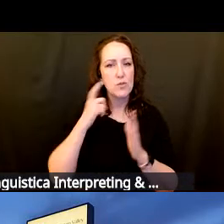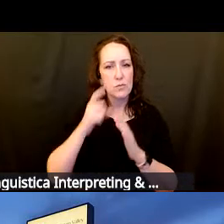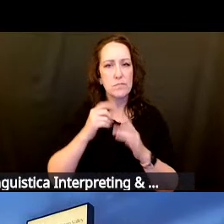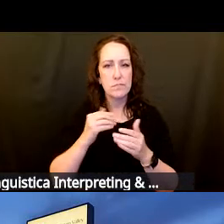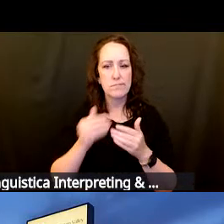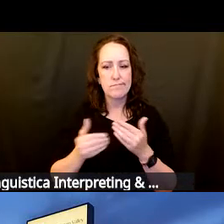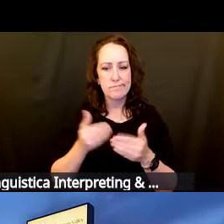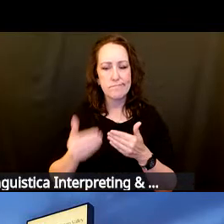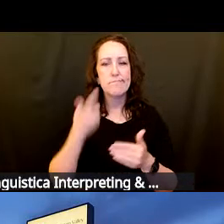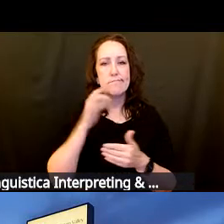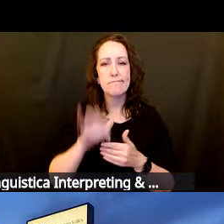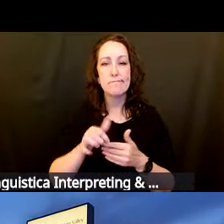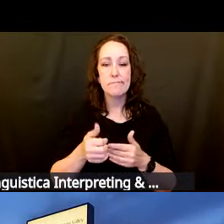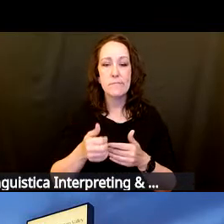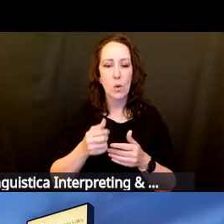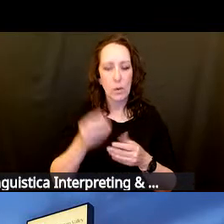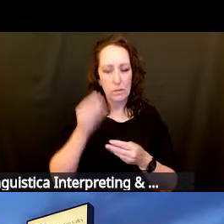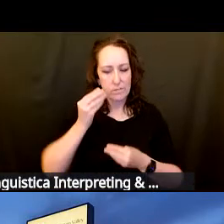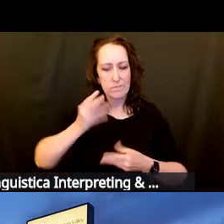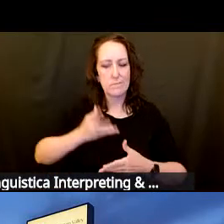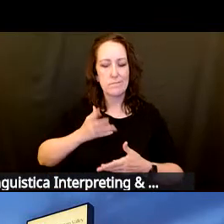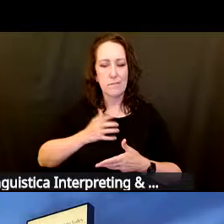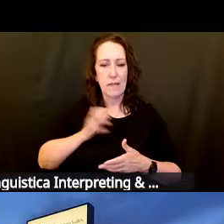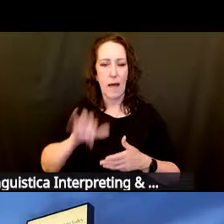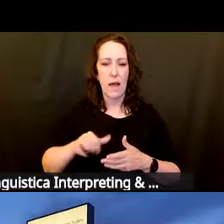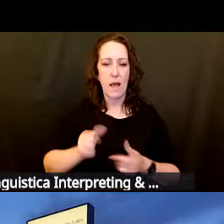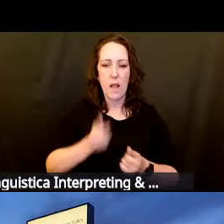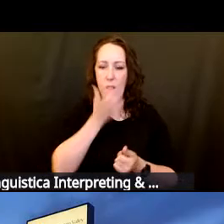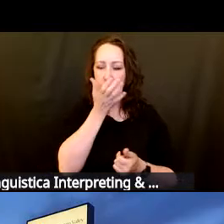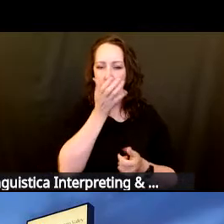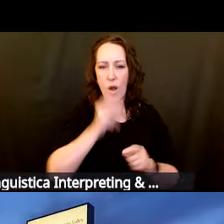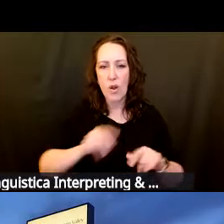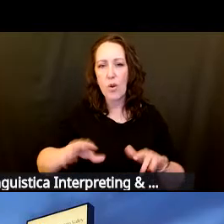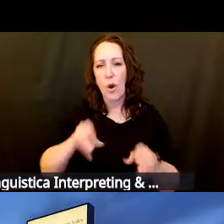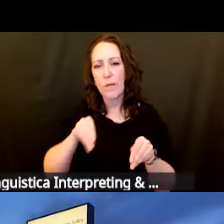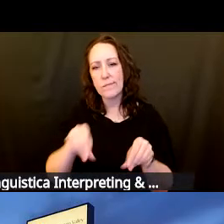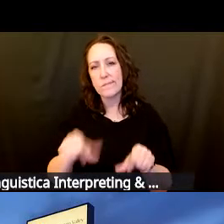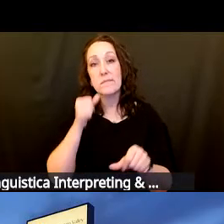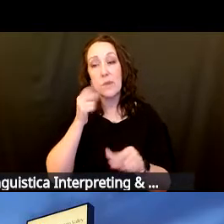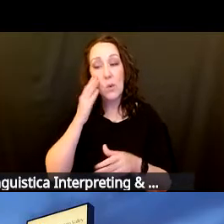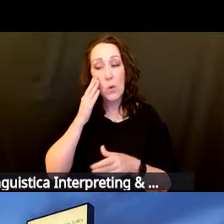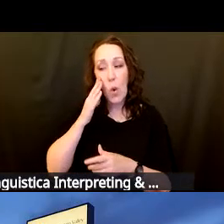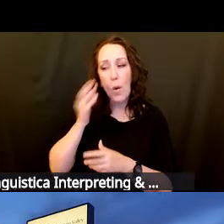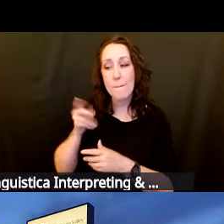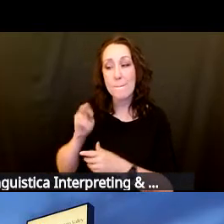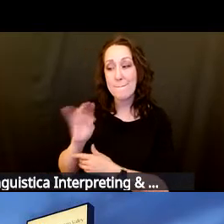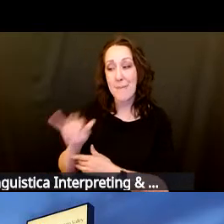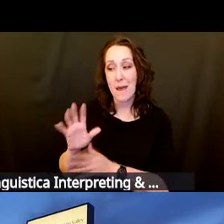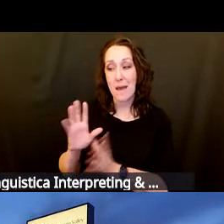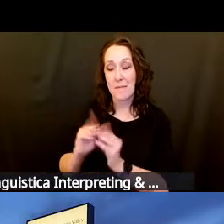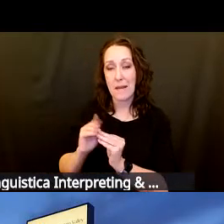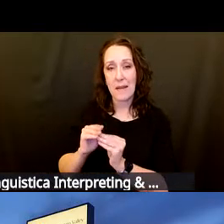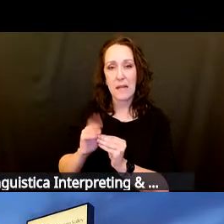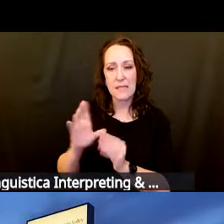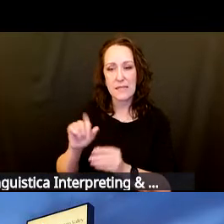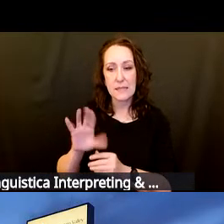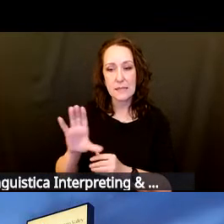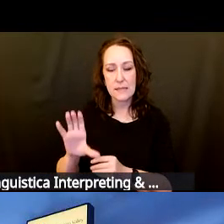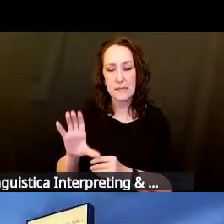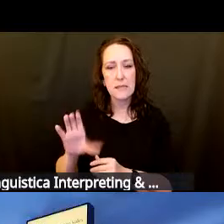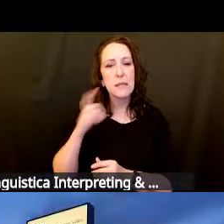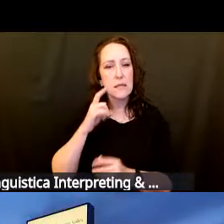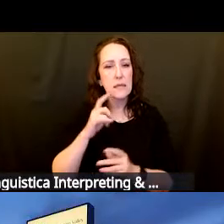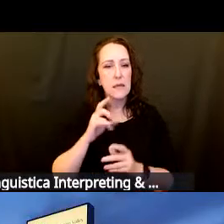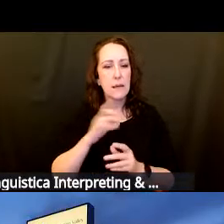garden conversation. And as many of you remember, during May's meeting, CSC members elevated the idea of a possible